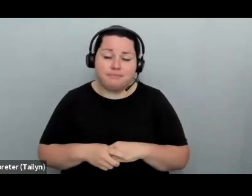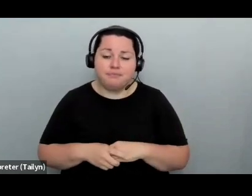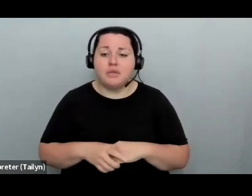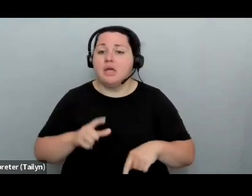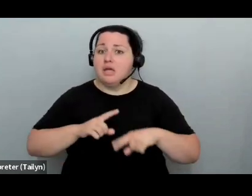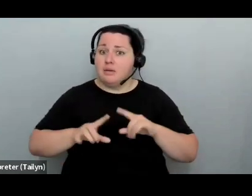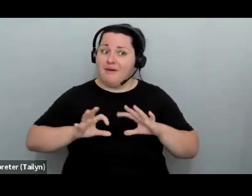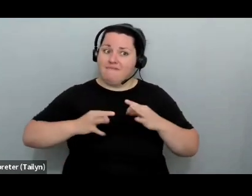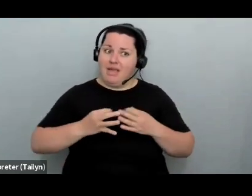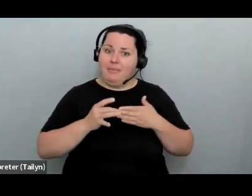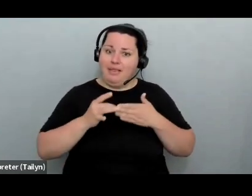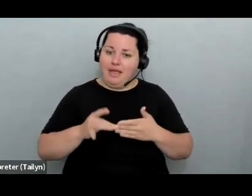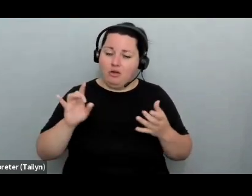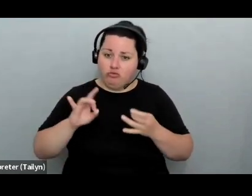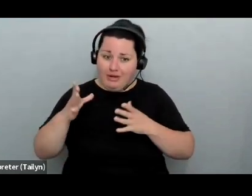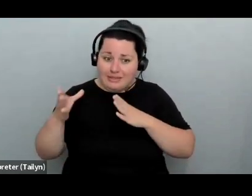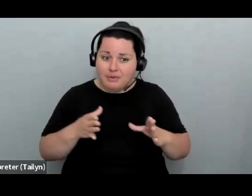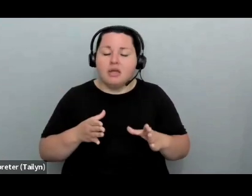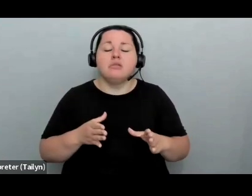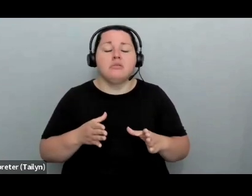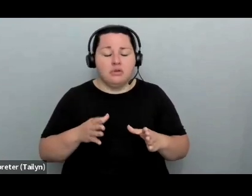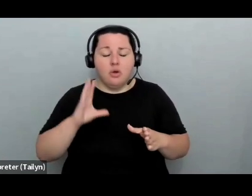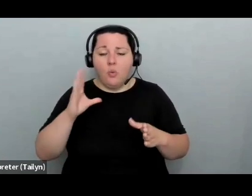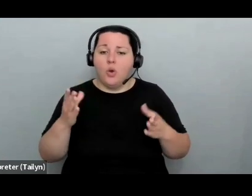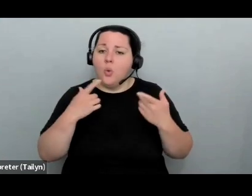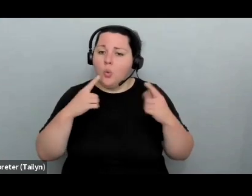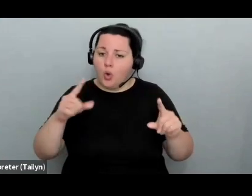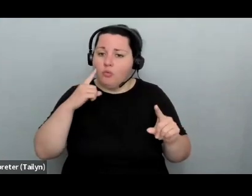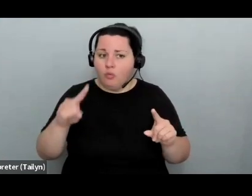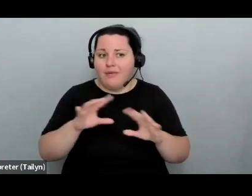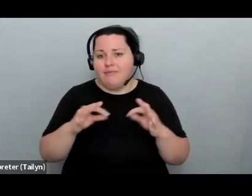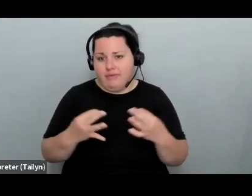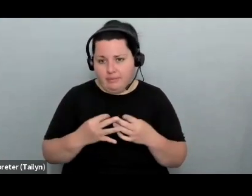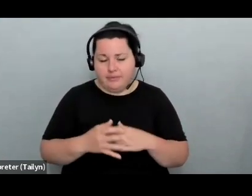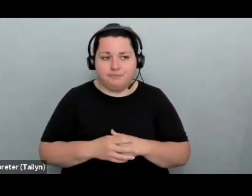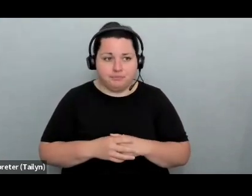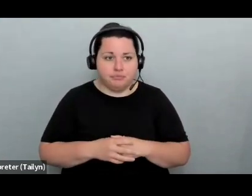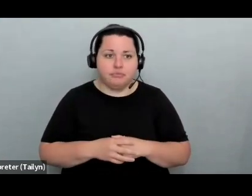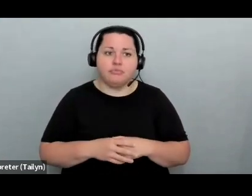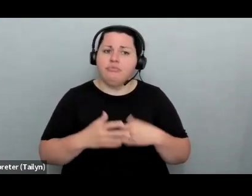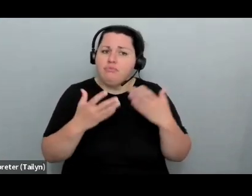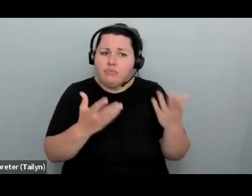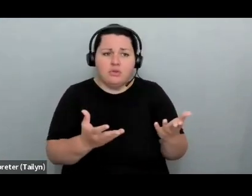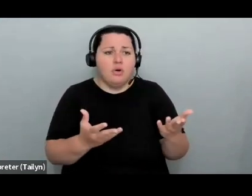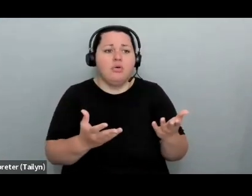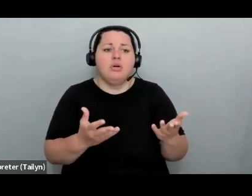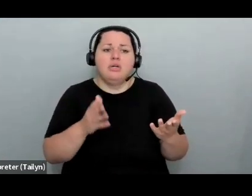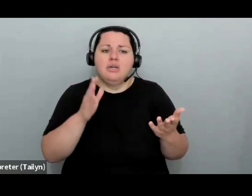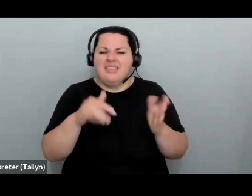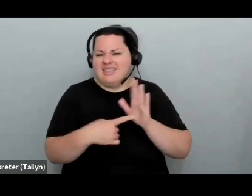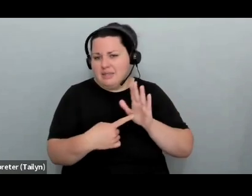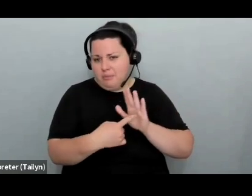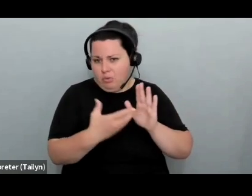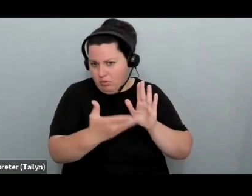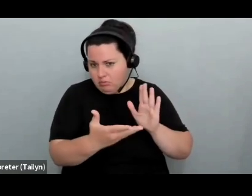But a family-led crisis plan is something that is going to work for the families. So I just wanted to show this. This is an